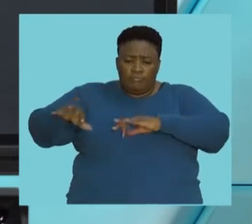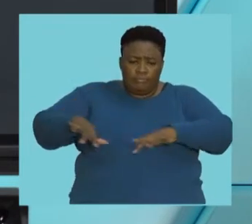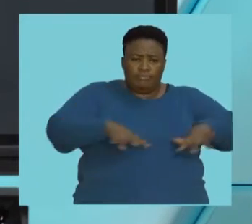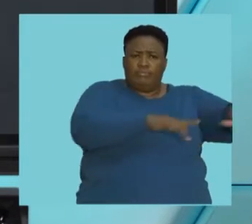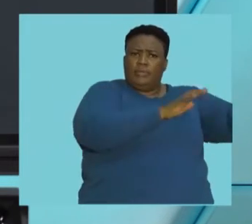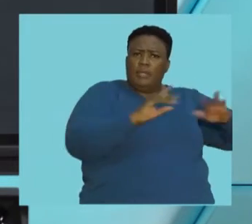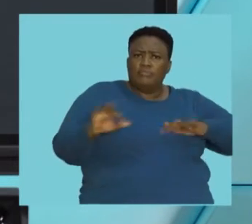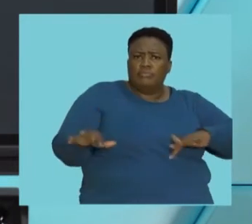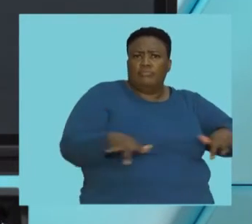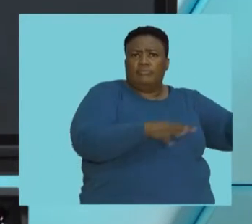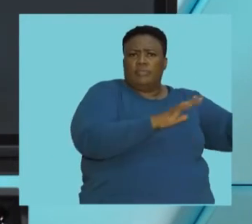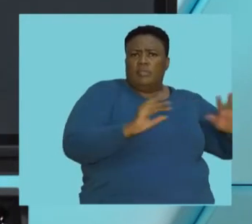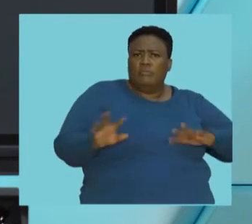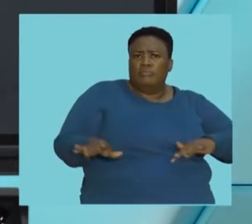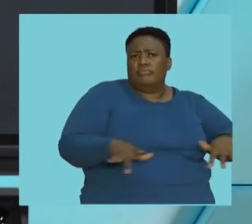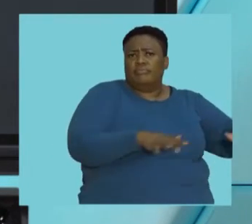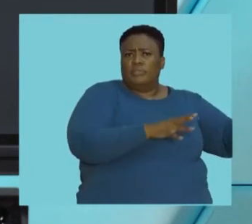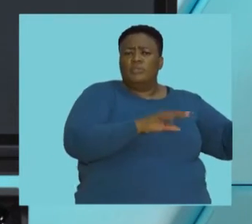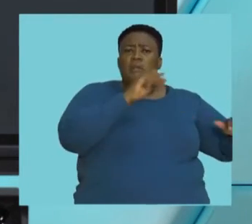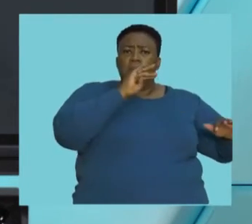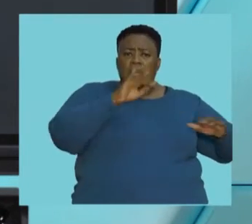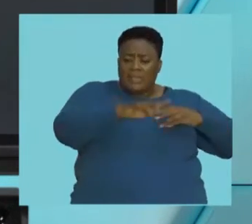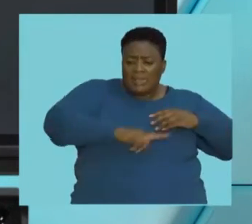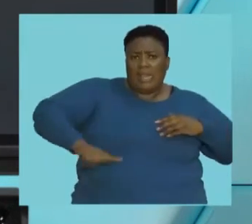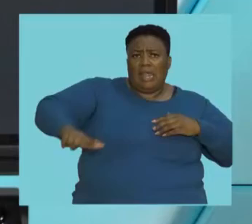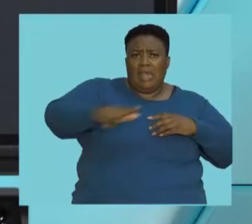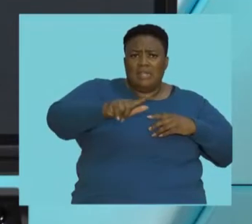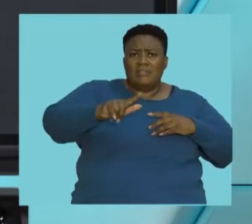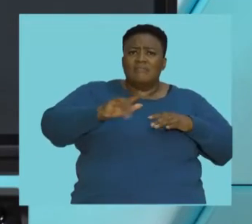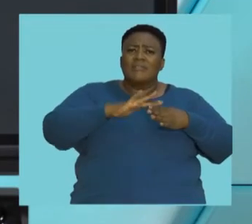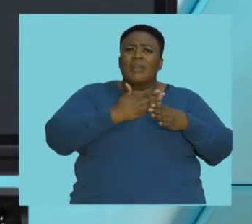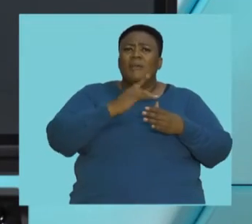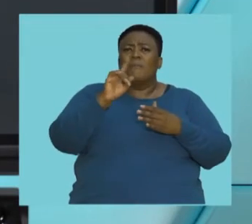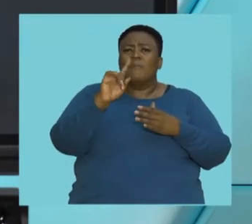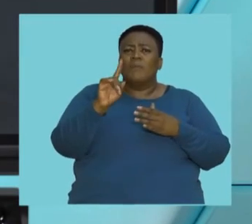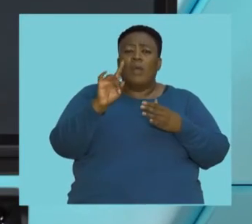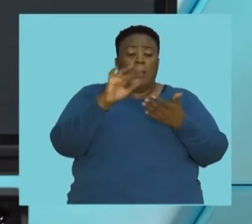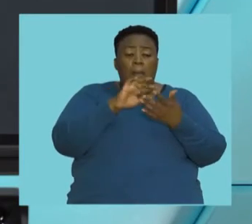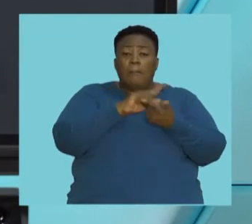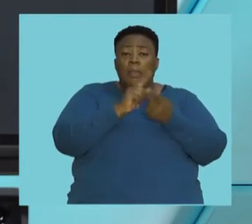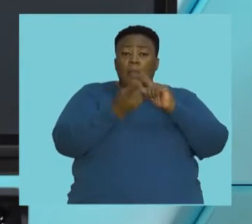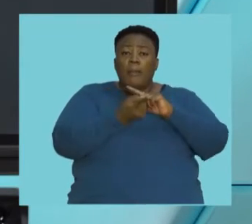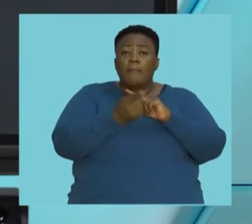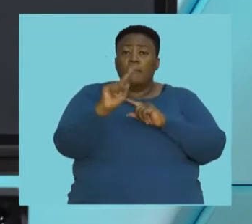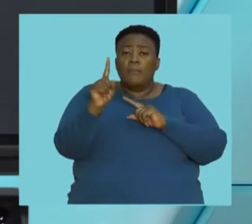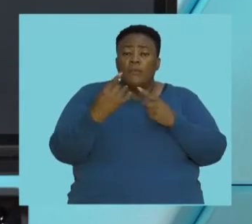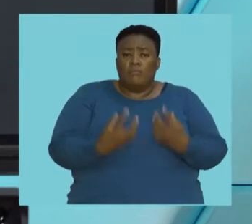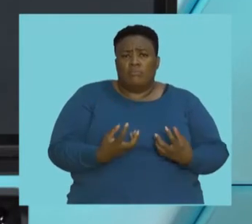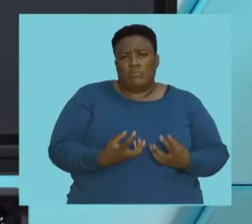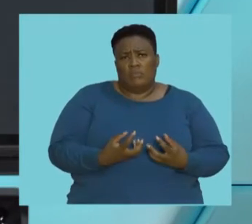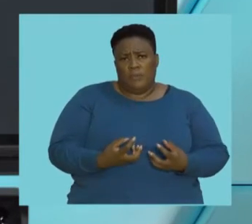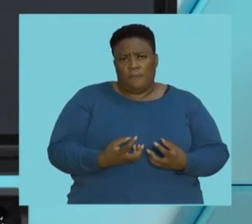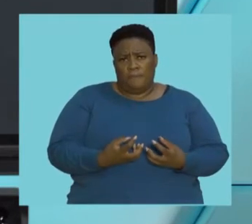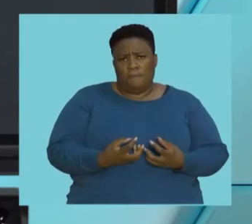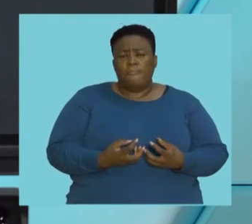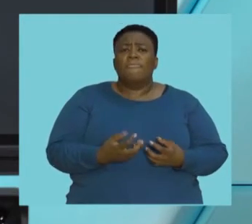And this ends up the land becoming poor in terms of the nutritive ability for them to sustain a new crop in